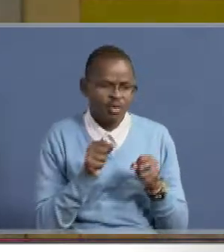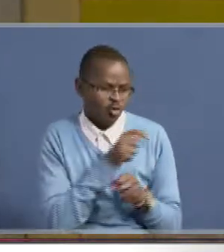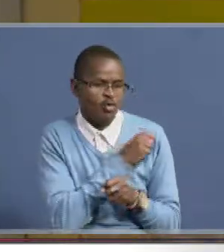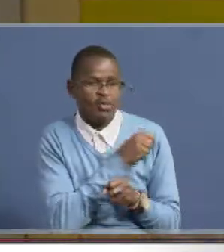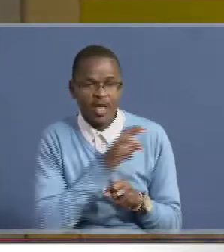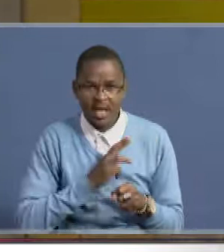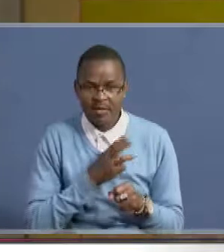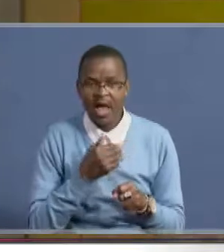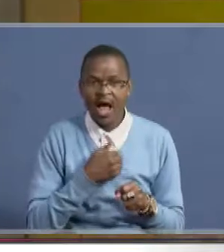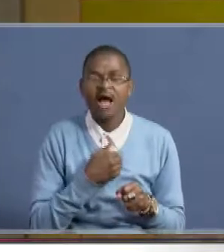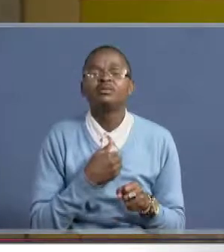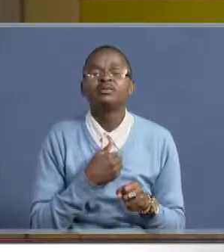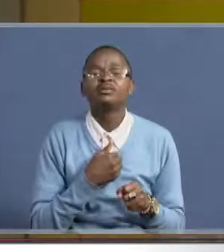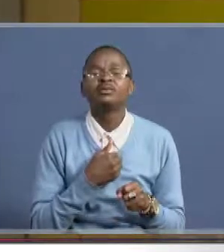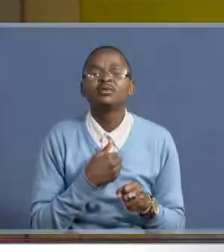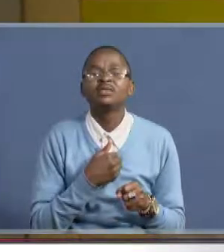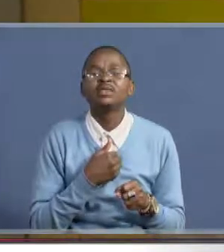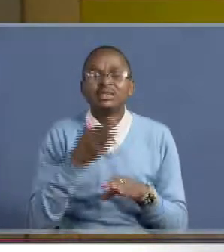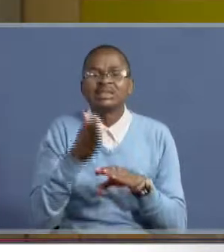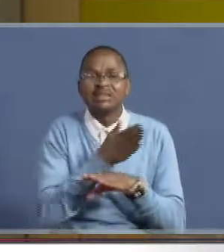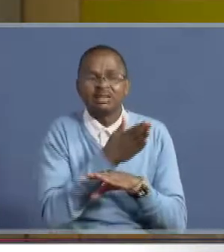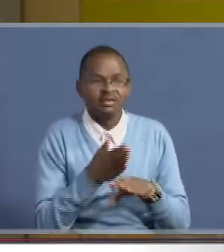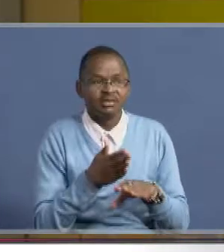We have actually injuries,